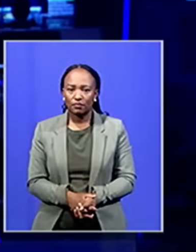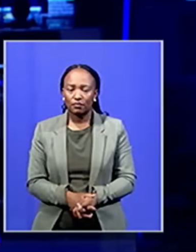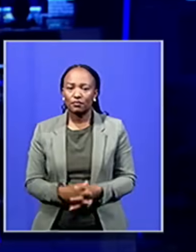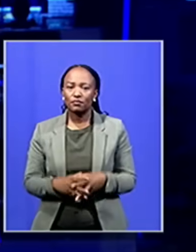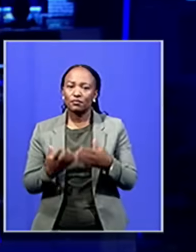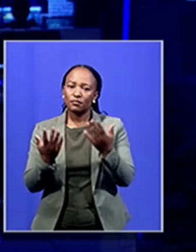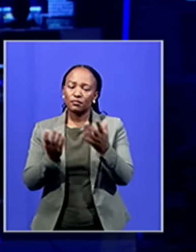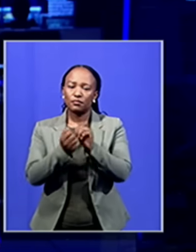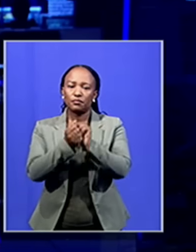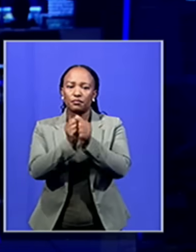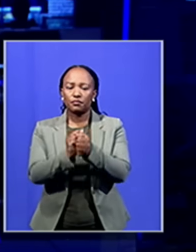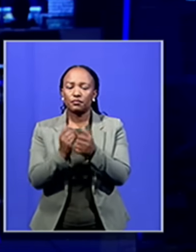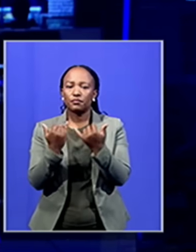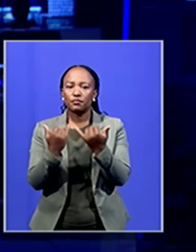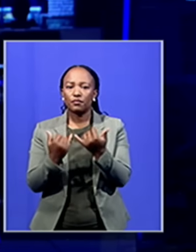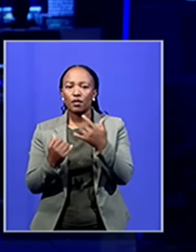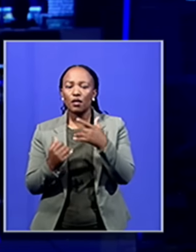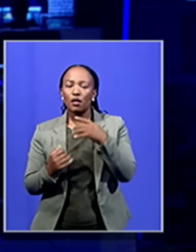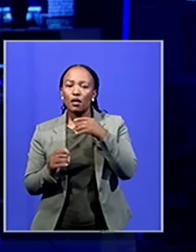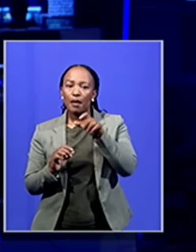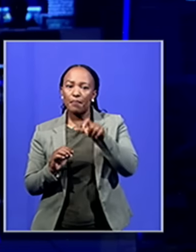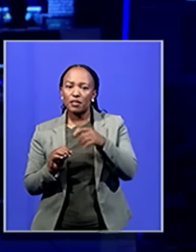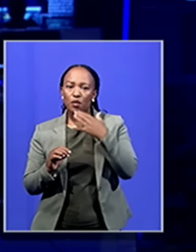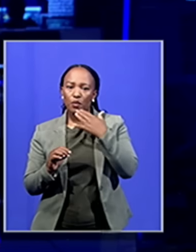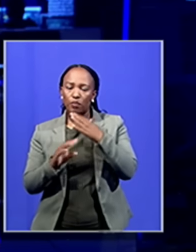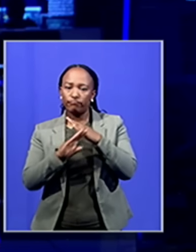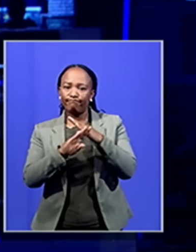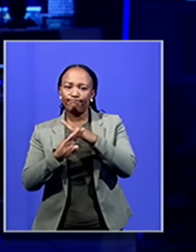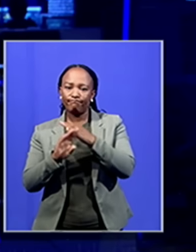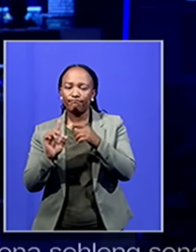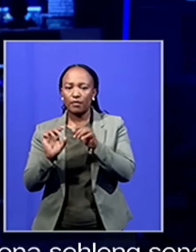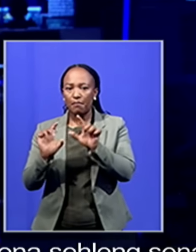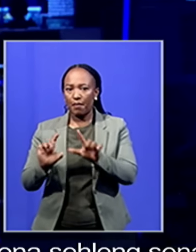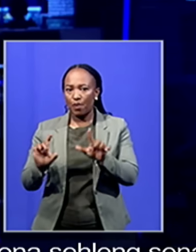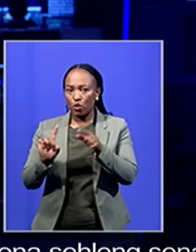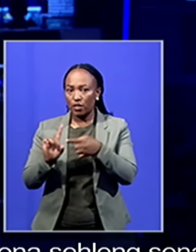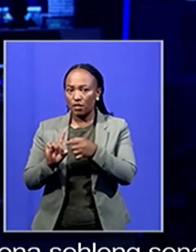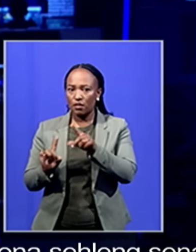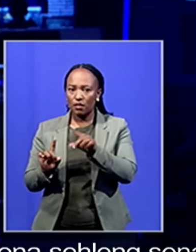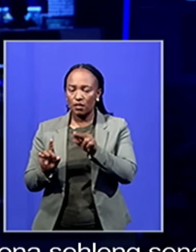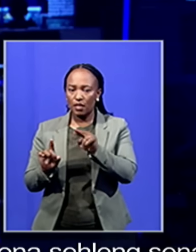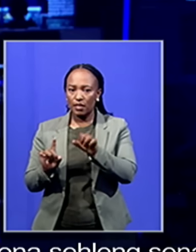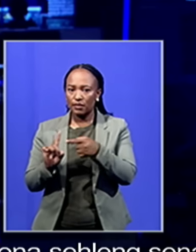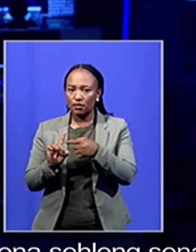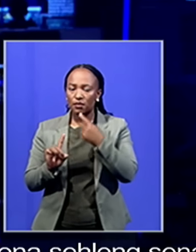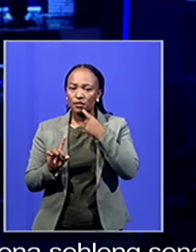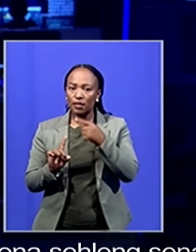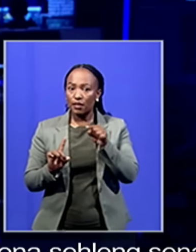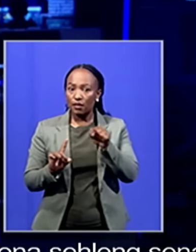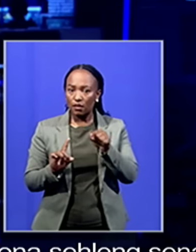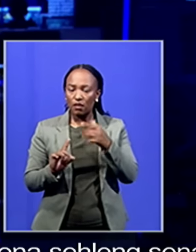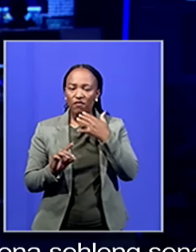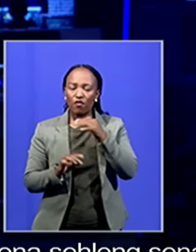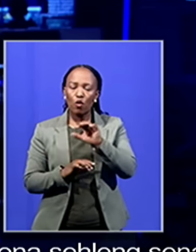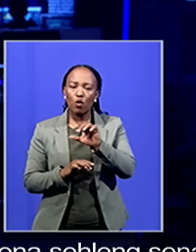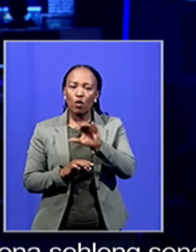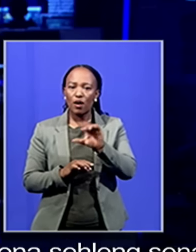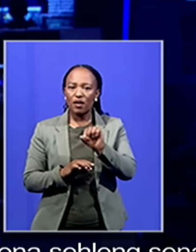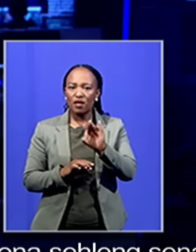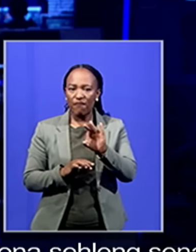Jale re kena dipapading sithebethebane sa Mamelodi Sundowns Dennis Onyango o re dibapadi di na le bokgoni ba ho hapa tournament ya CAF Champions